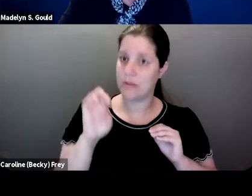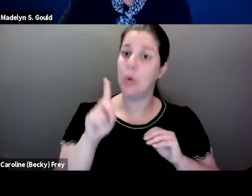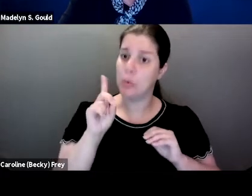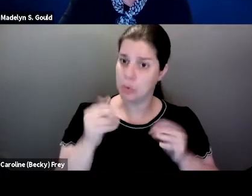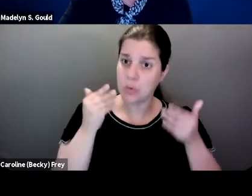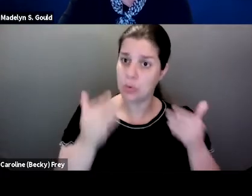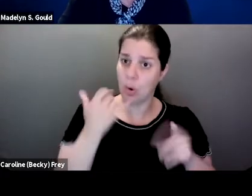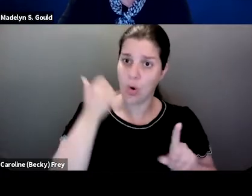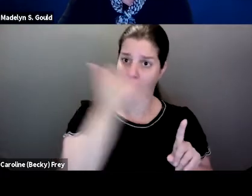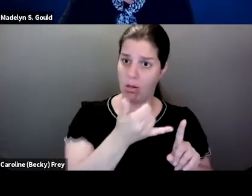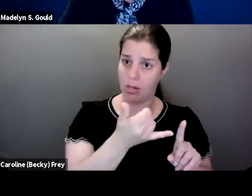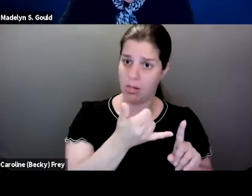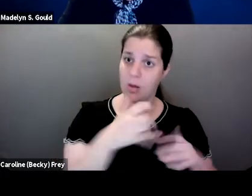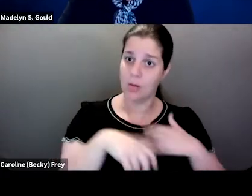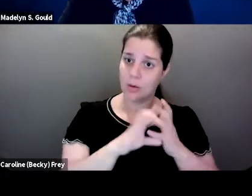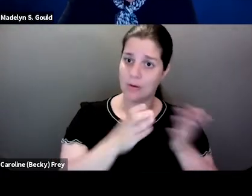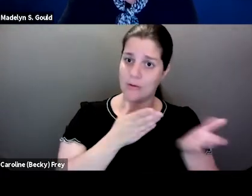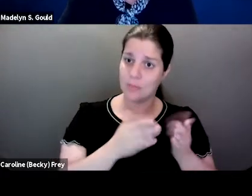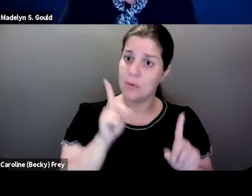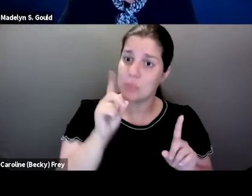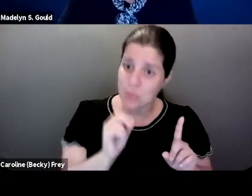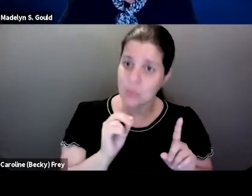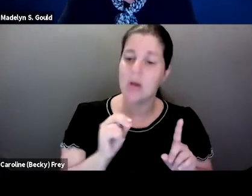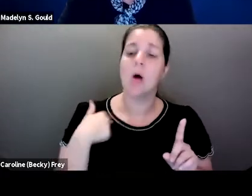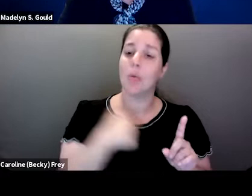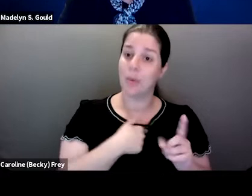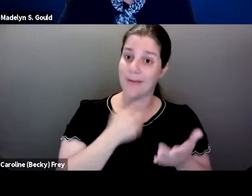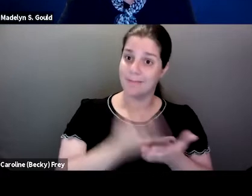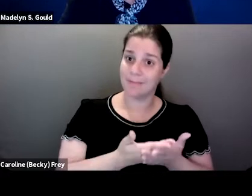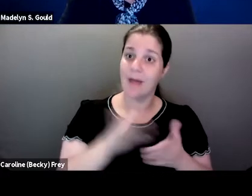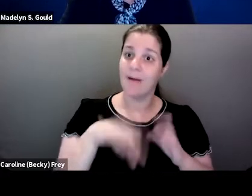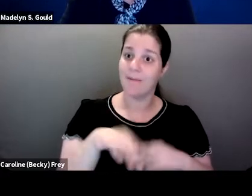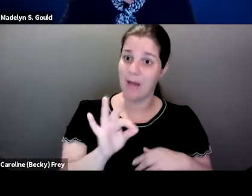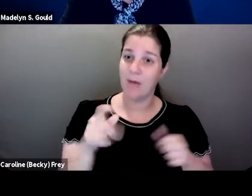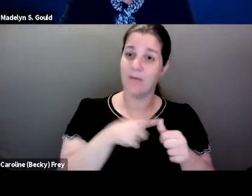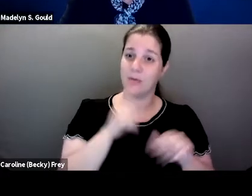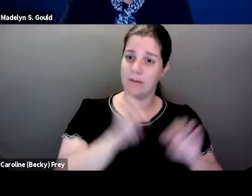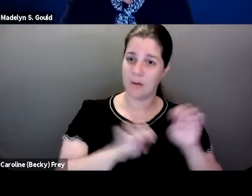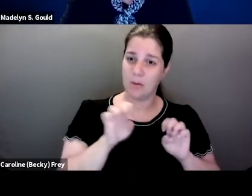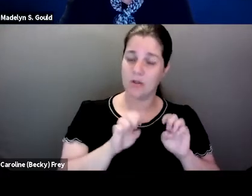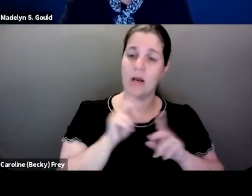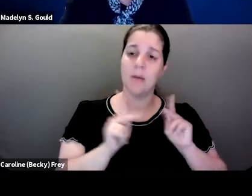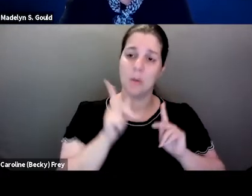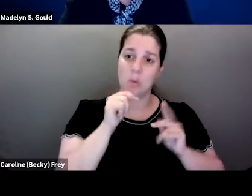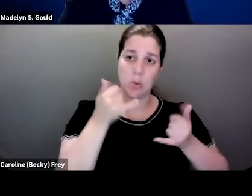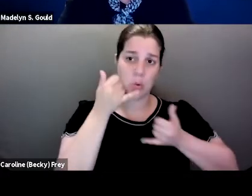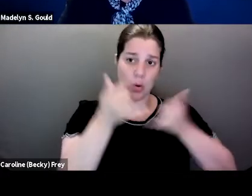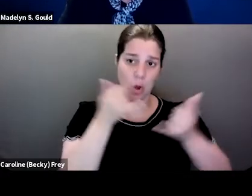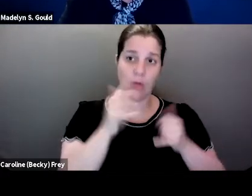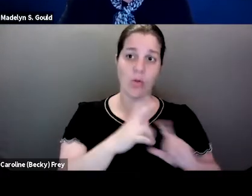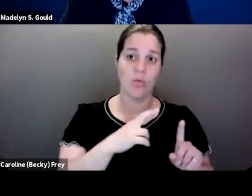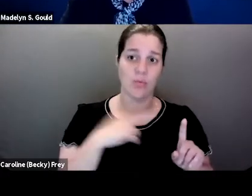telephone crisis services. And that what we found in our first evaluation is that callers' suicide risk, for example,